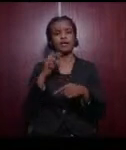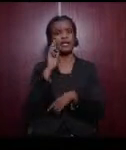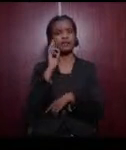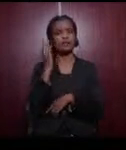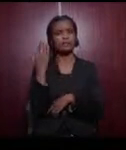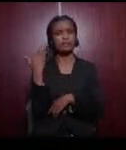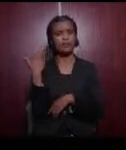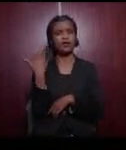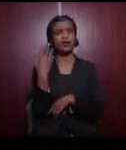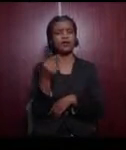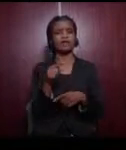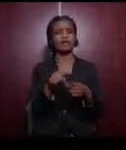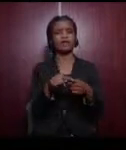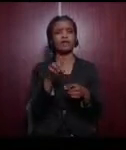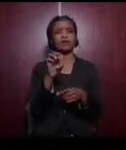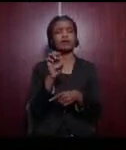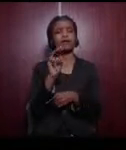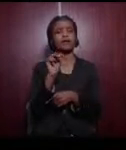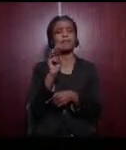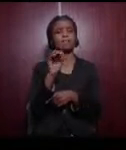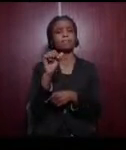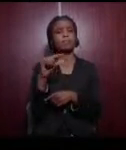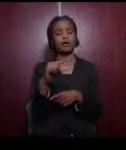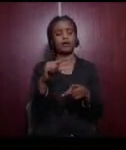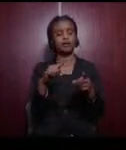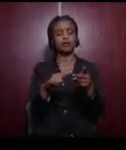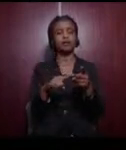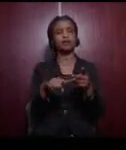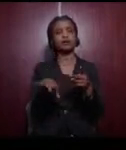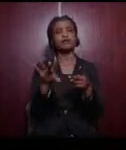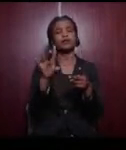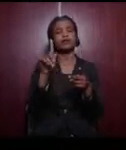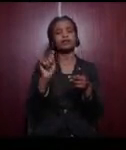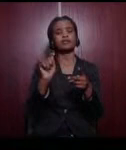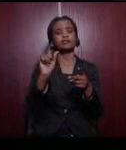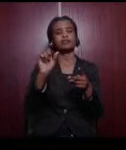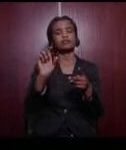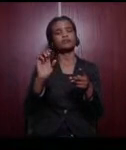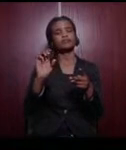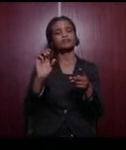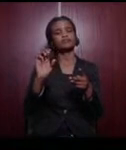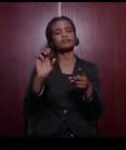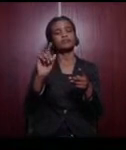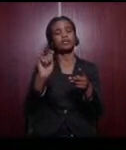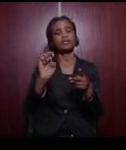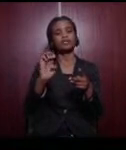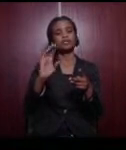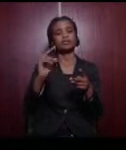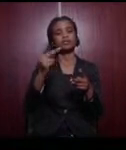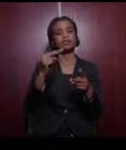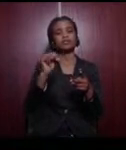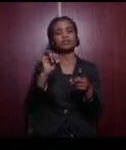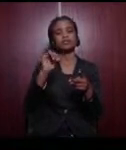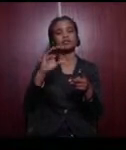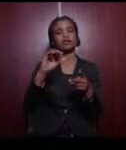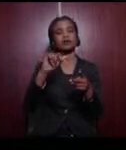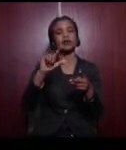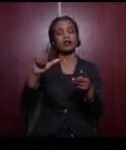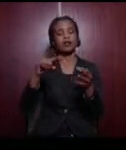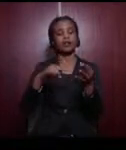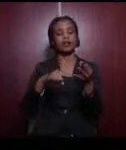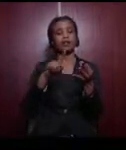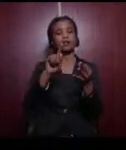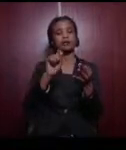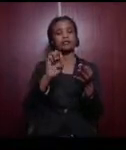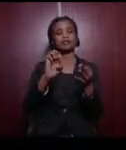Ambach, there was Technical, there was Technicon. If we can take our foreign brothers, because of the